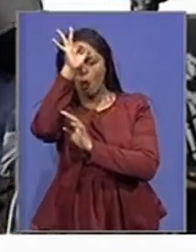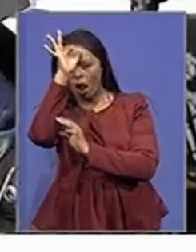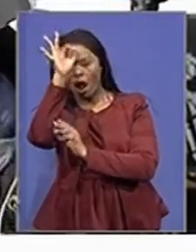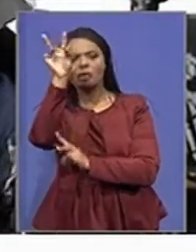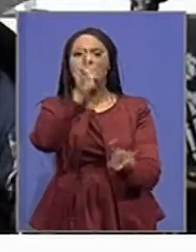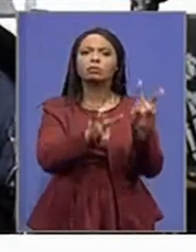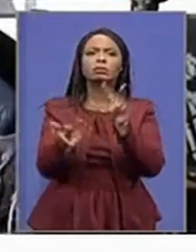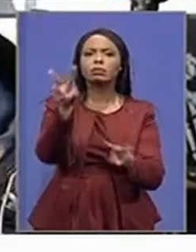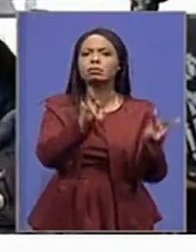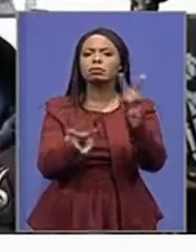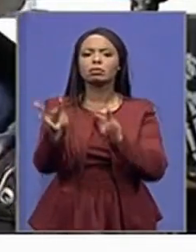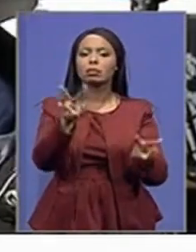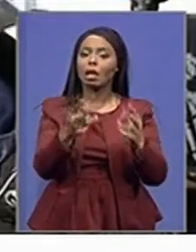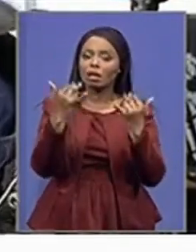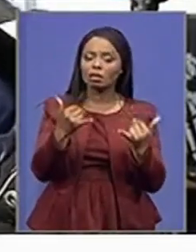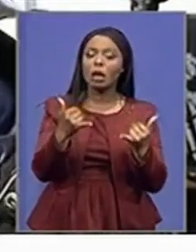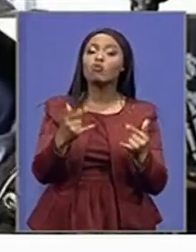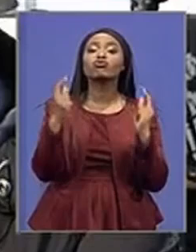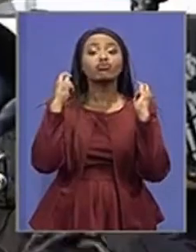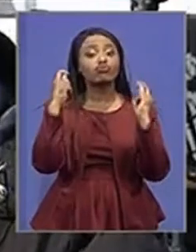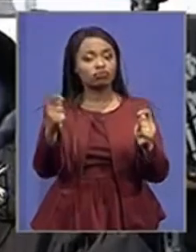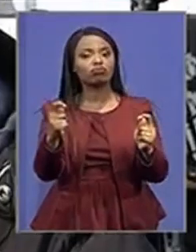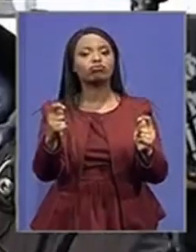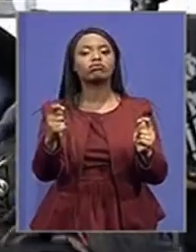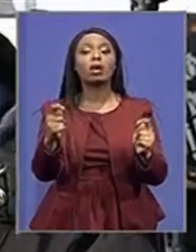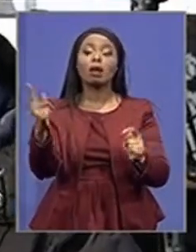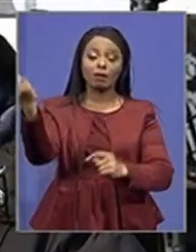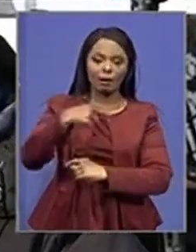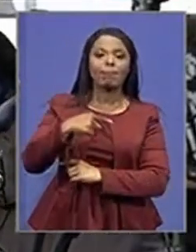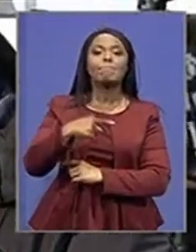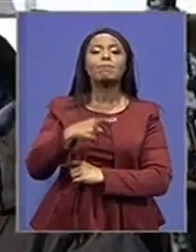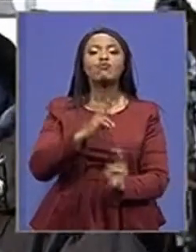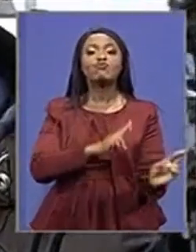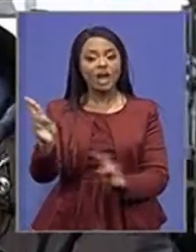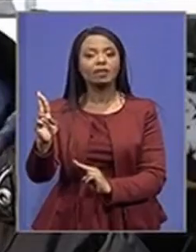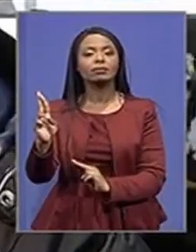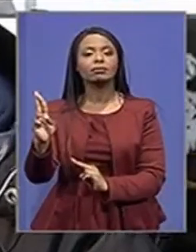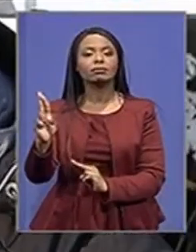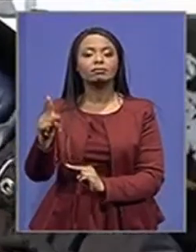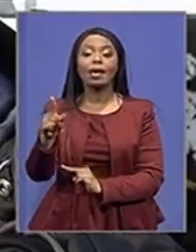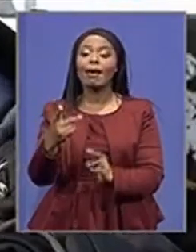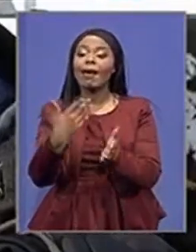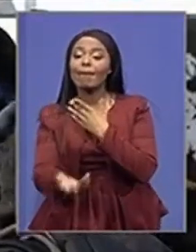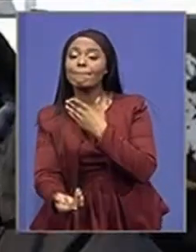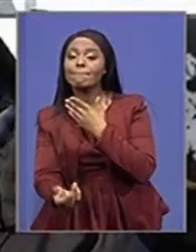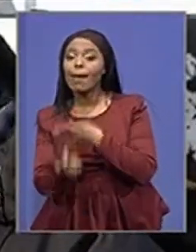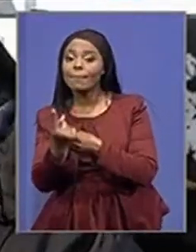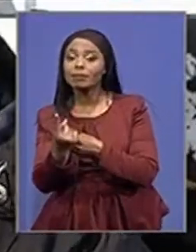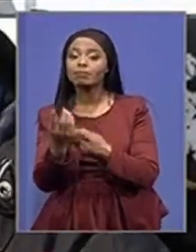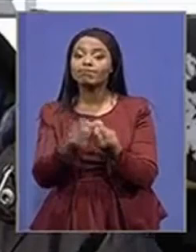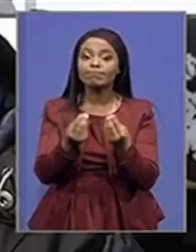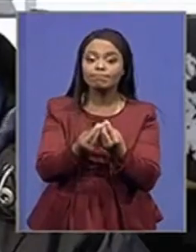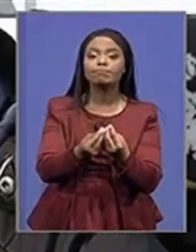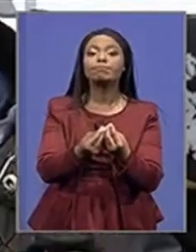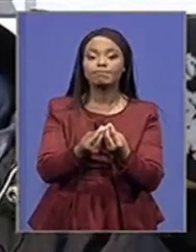Sibizana Vaselifini this time, we are in Pumanelifini, come and be on standby so that then if anything needs